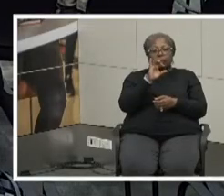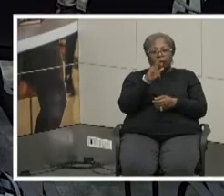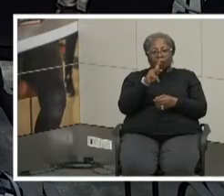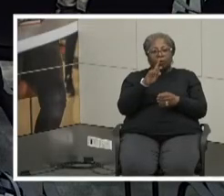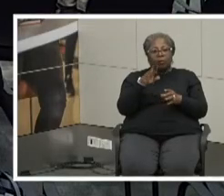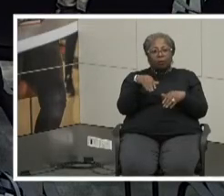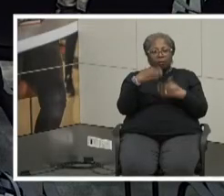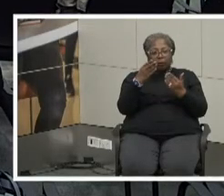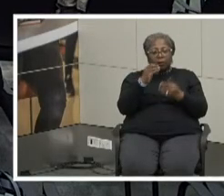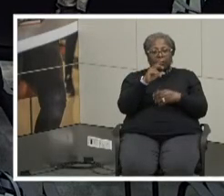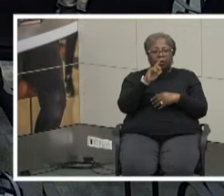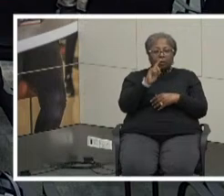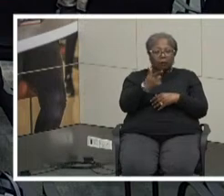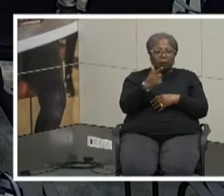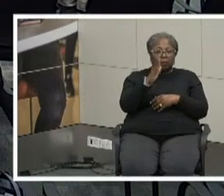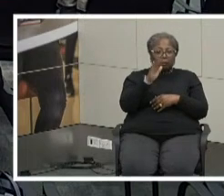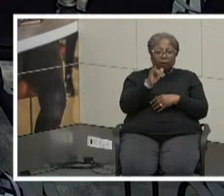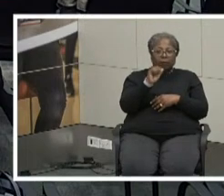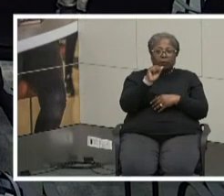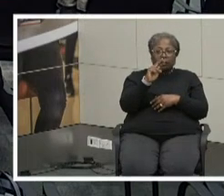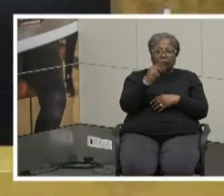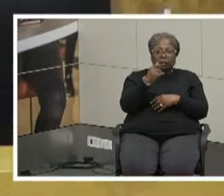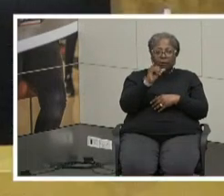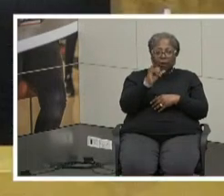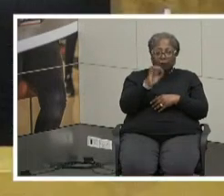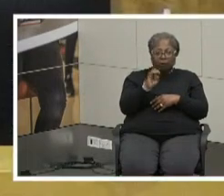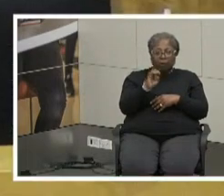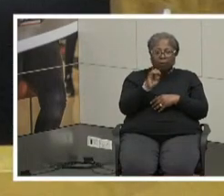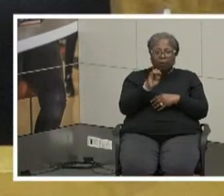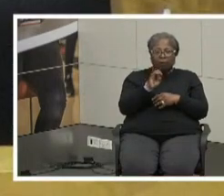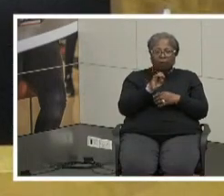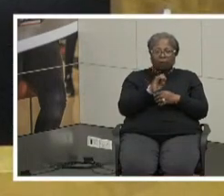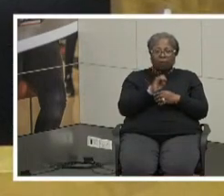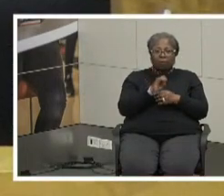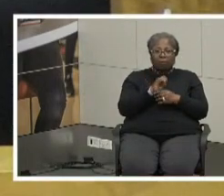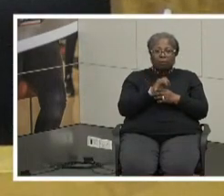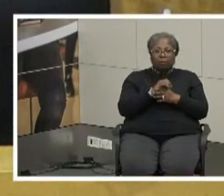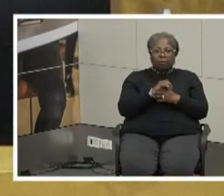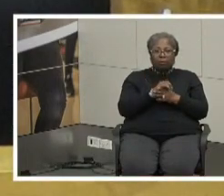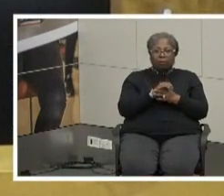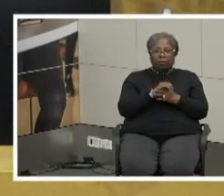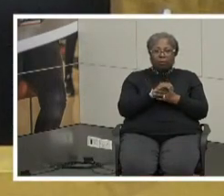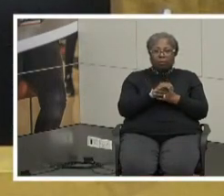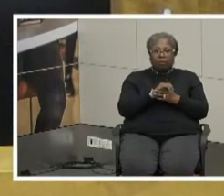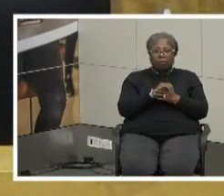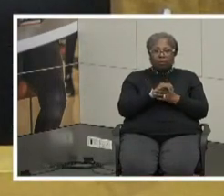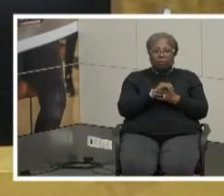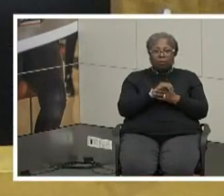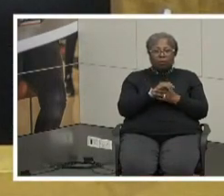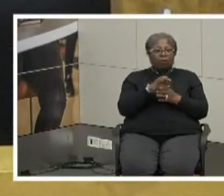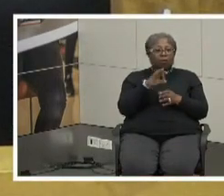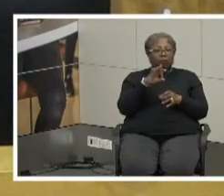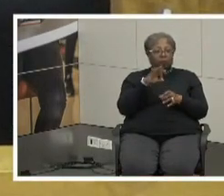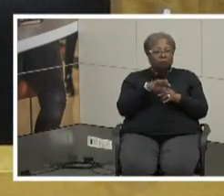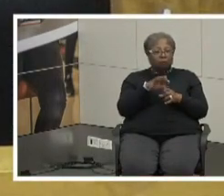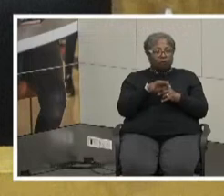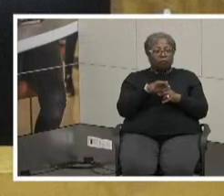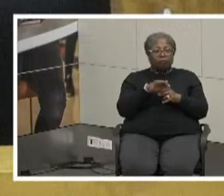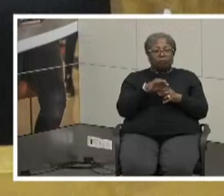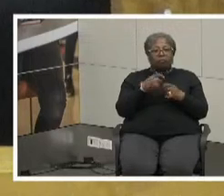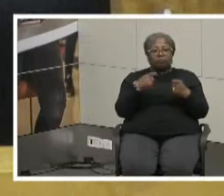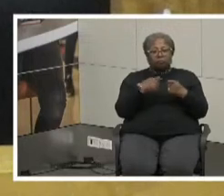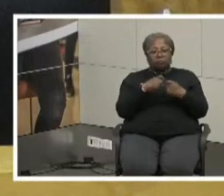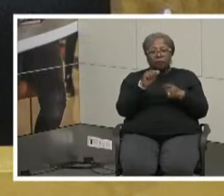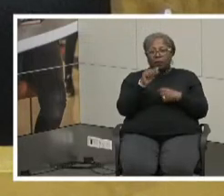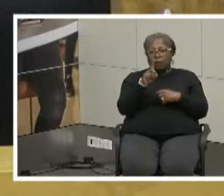campo's motion and was seconded by Angie flowers so if you'll I think we've all voted up here electronically but